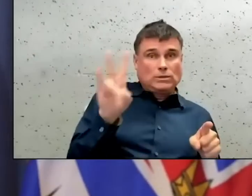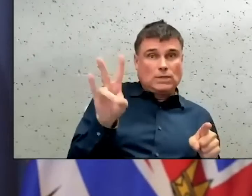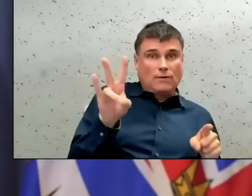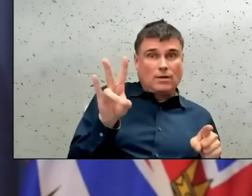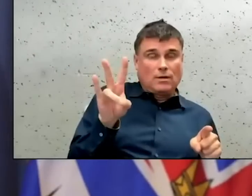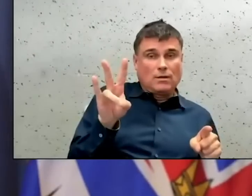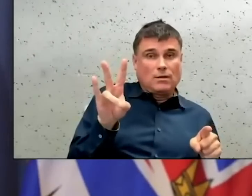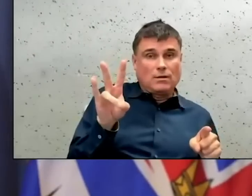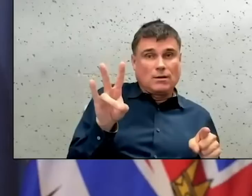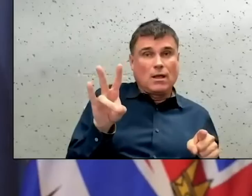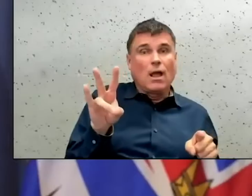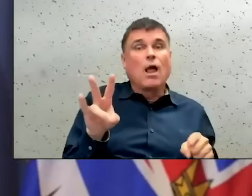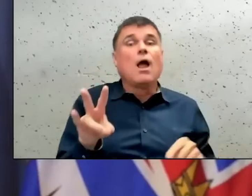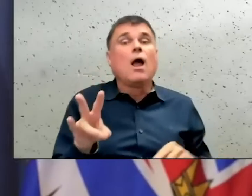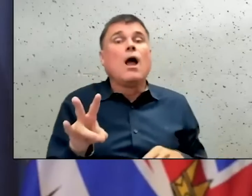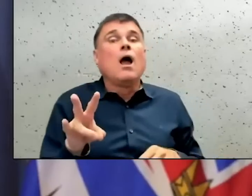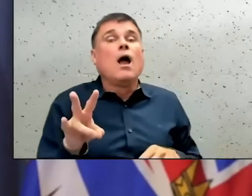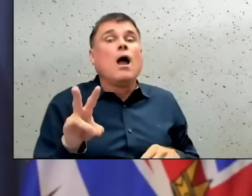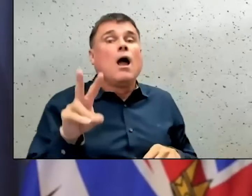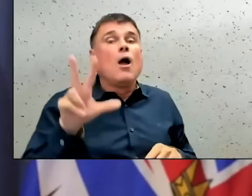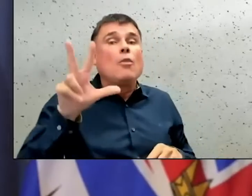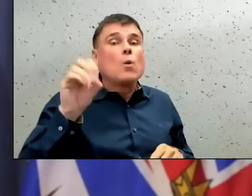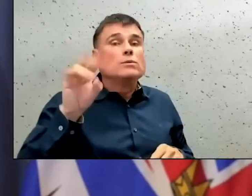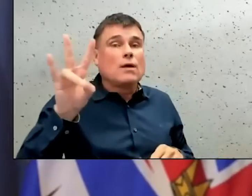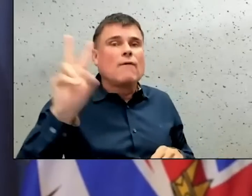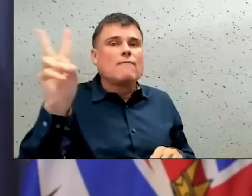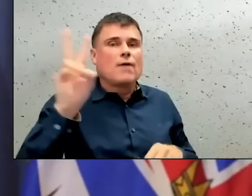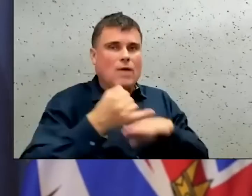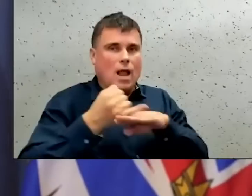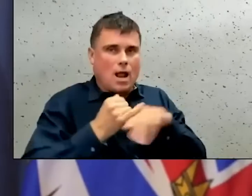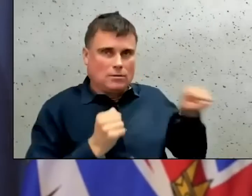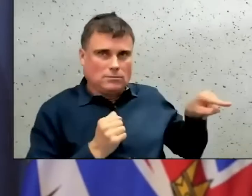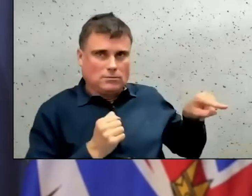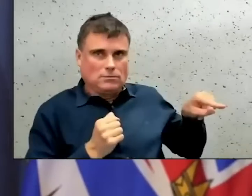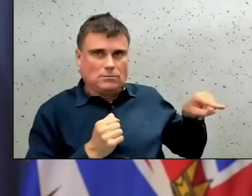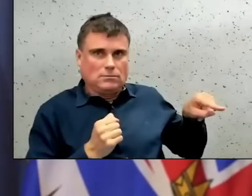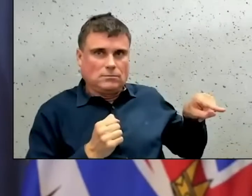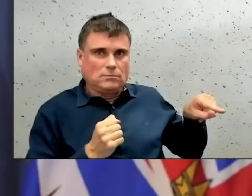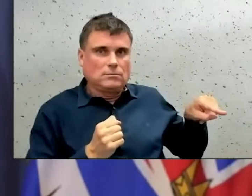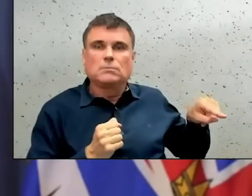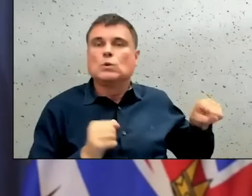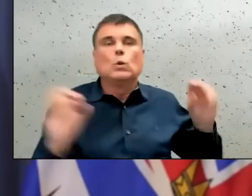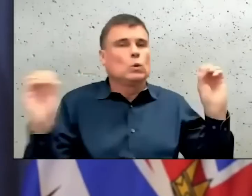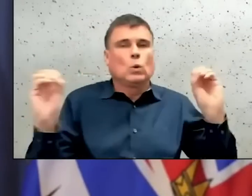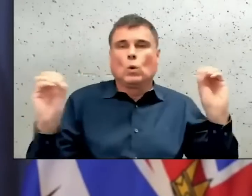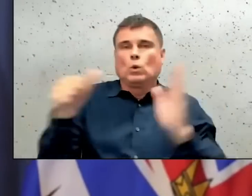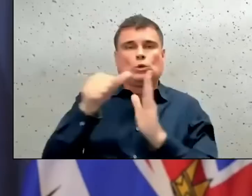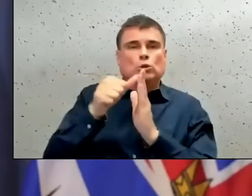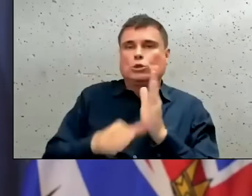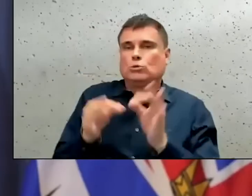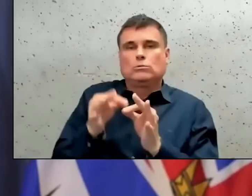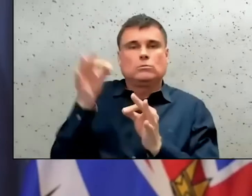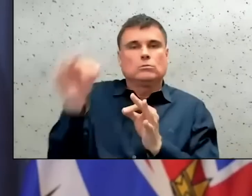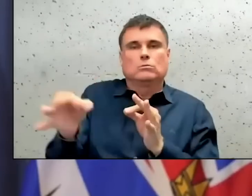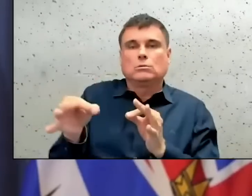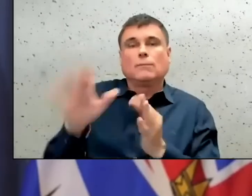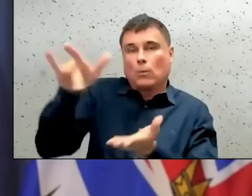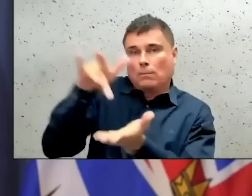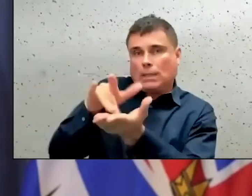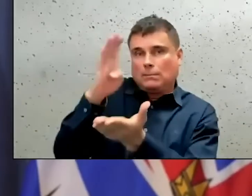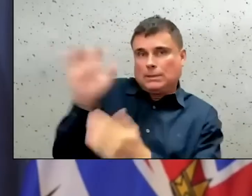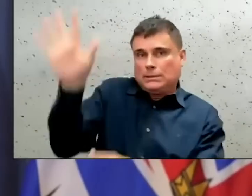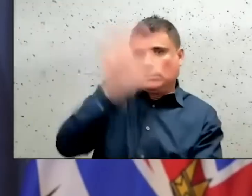307 in Vancouver Island Health. No surgeries were postponed in Interior Health or the Provincial Health Services